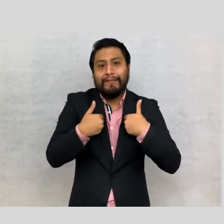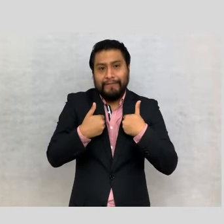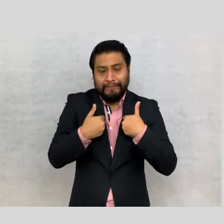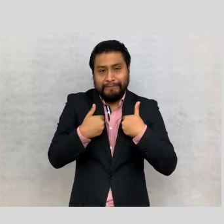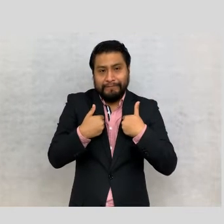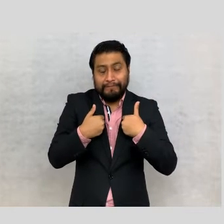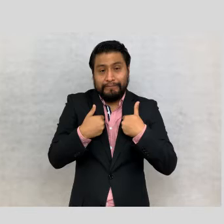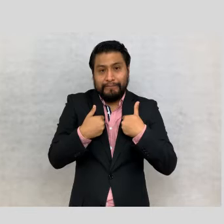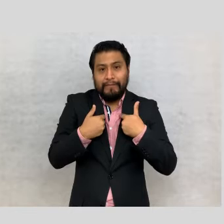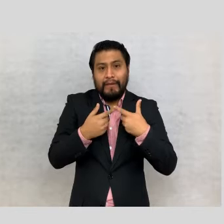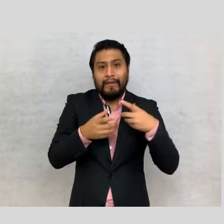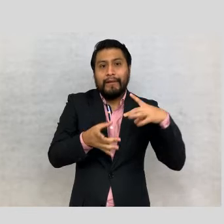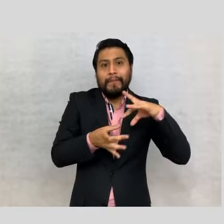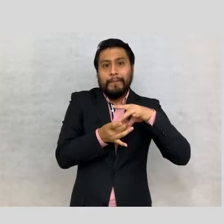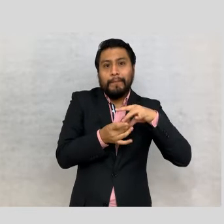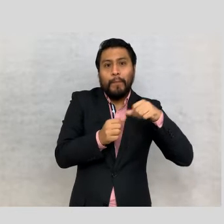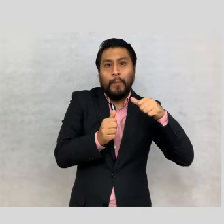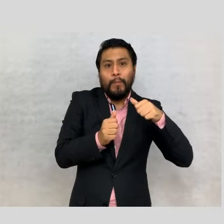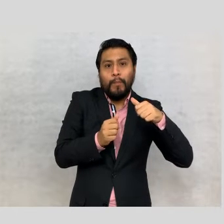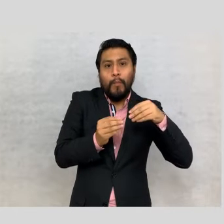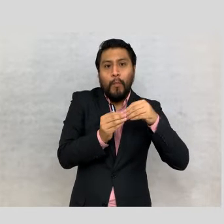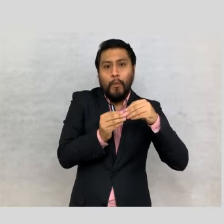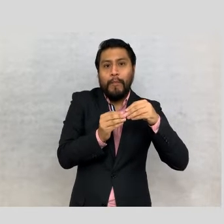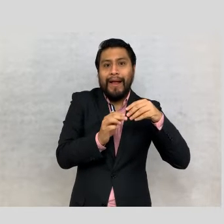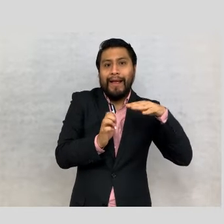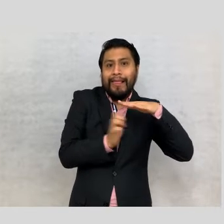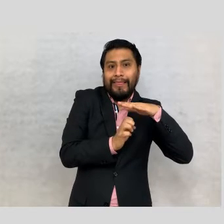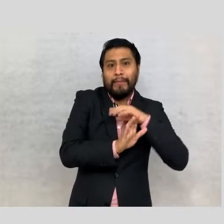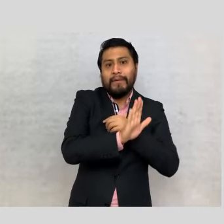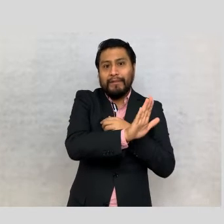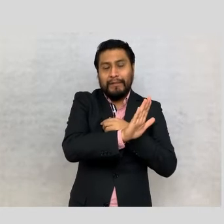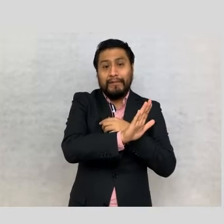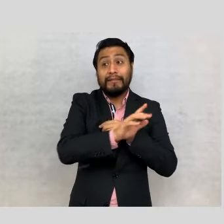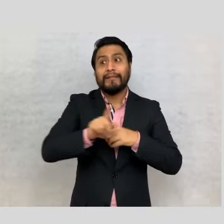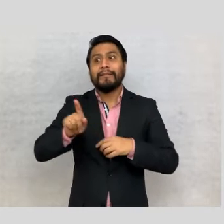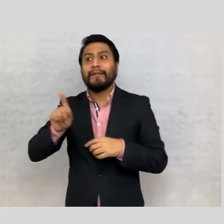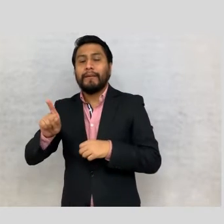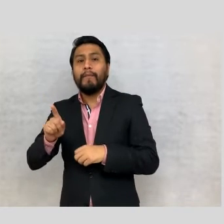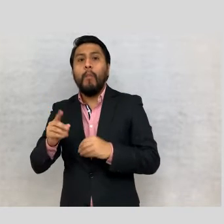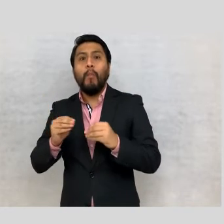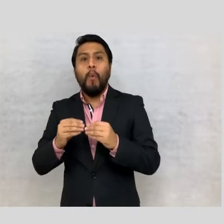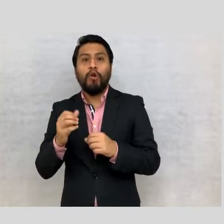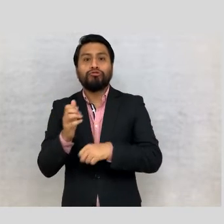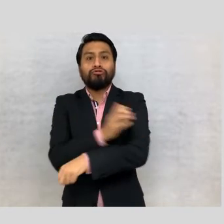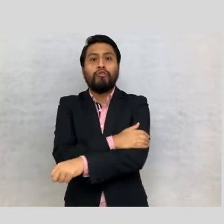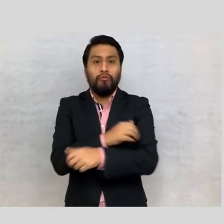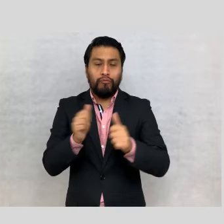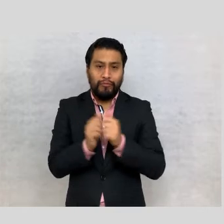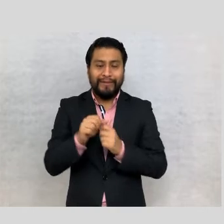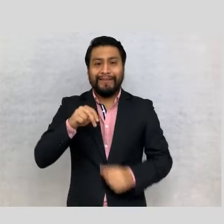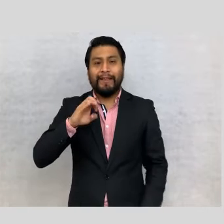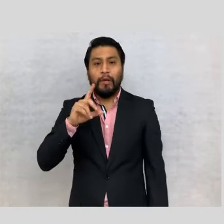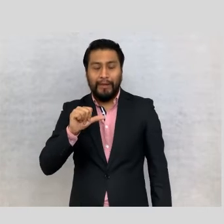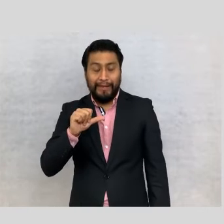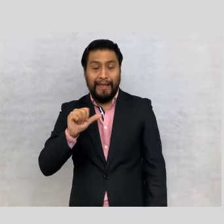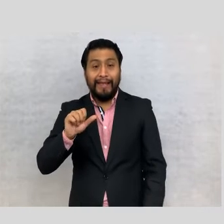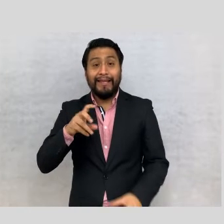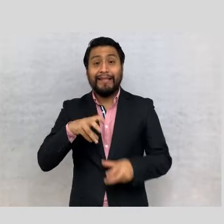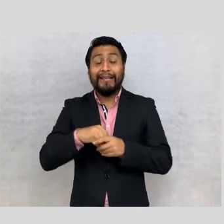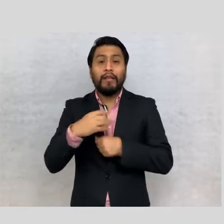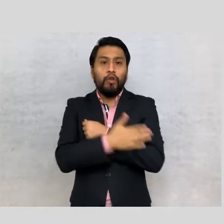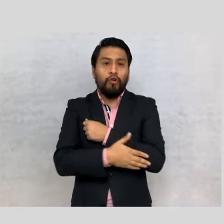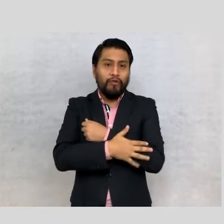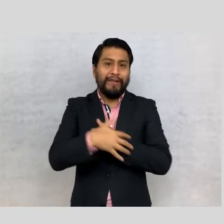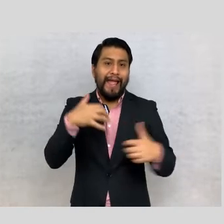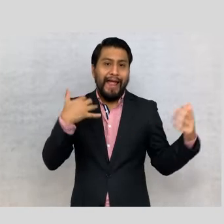out fundamentally since the arrival of Nicolas Pende in Argentina. This man, this